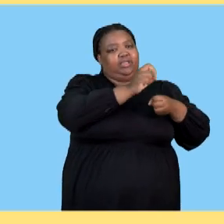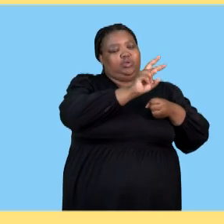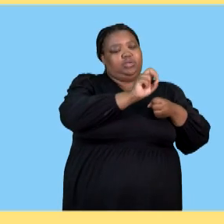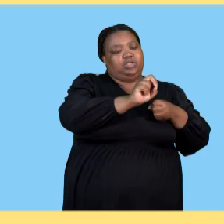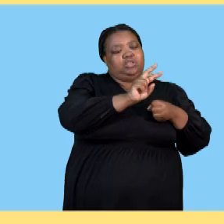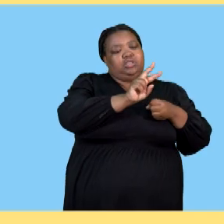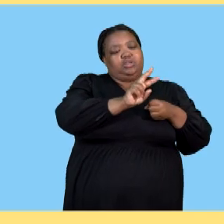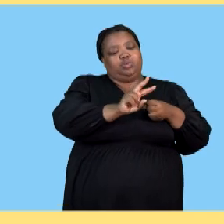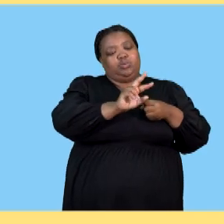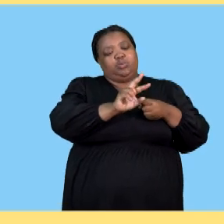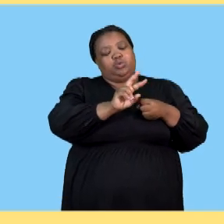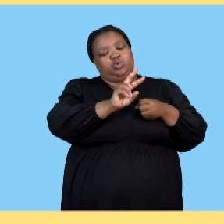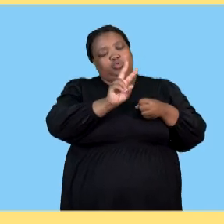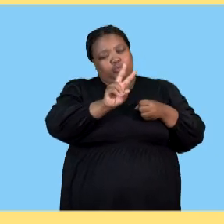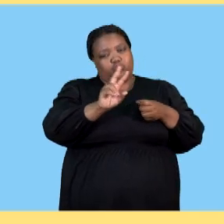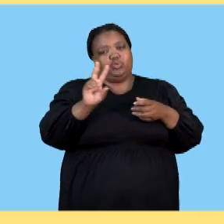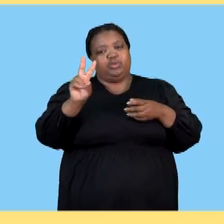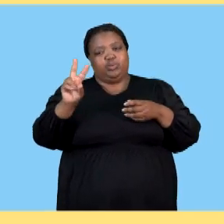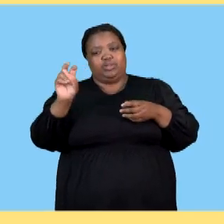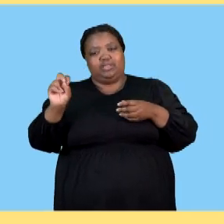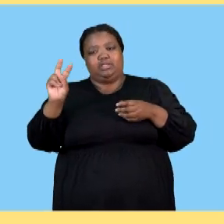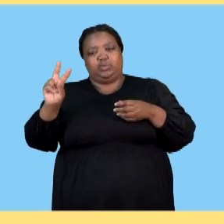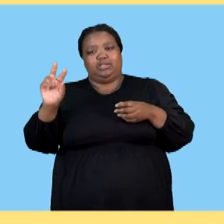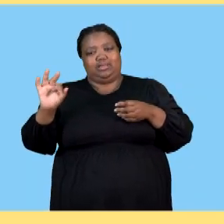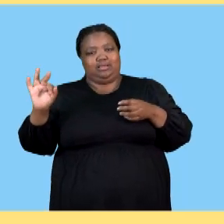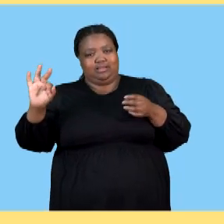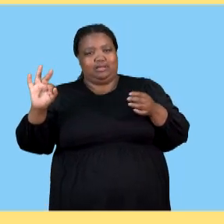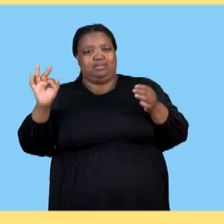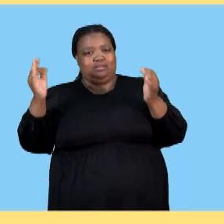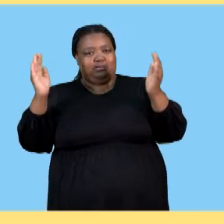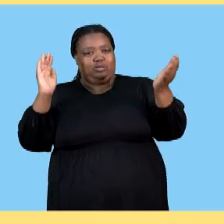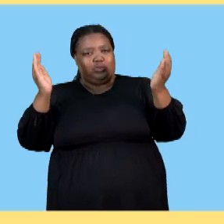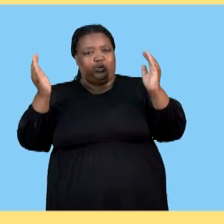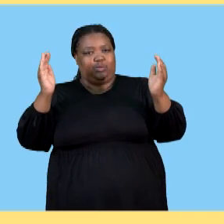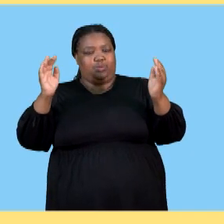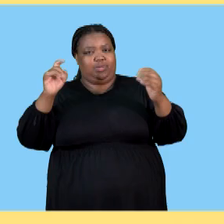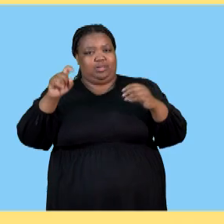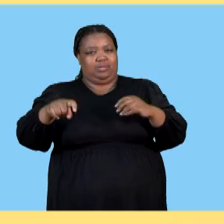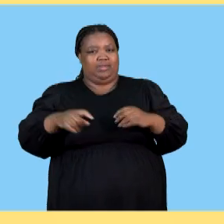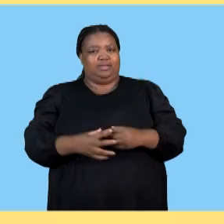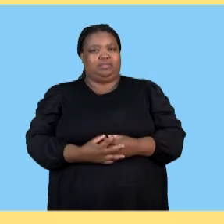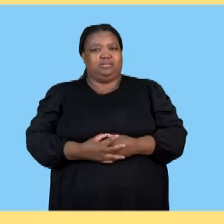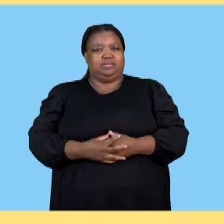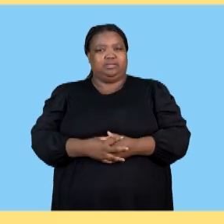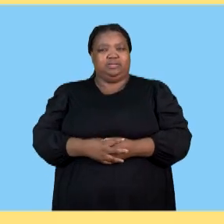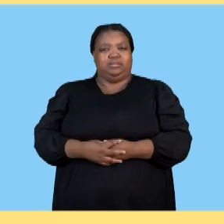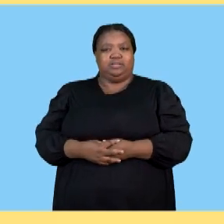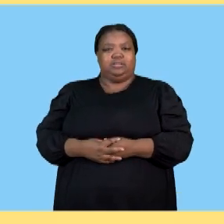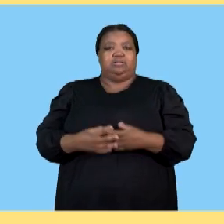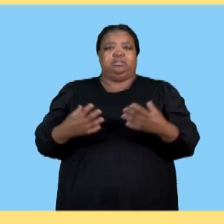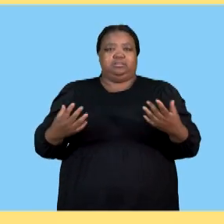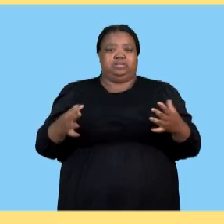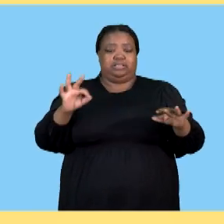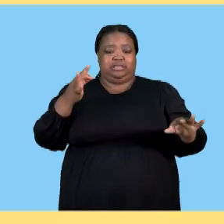2022 and 2023, because remember, when we do analysis, you need to calculate, and